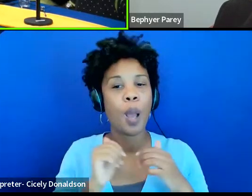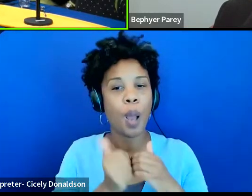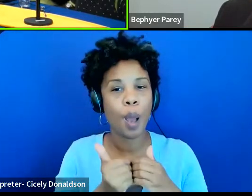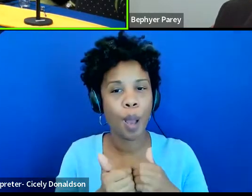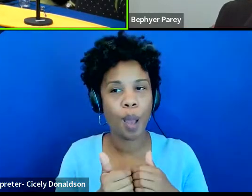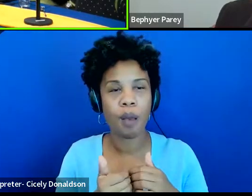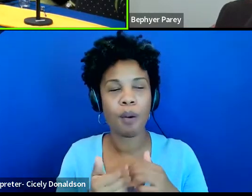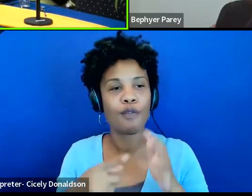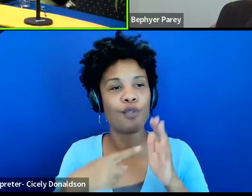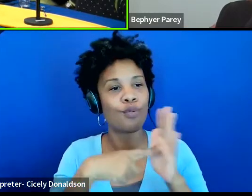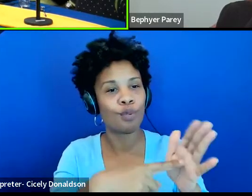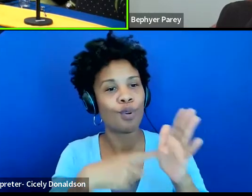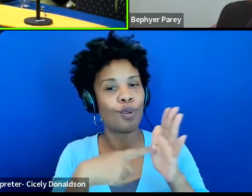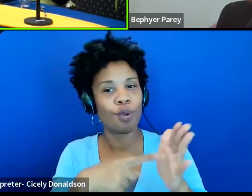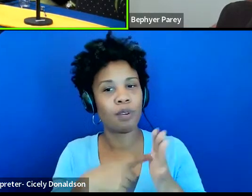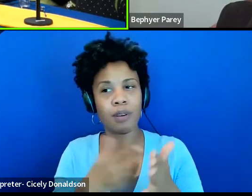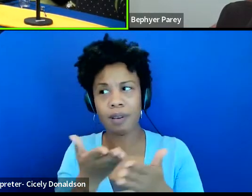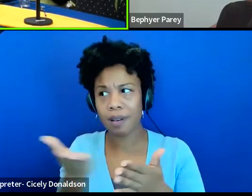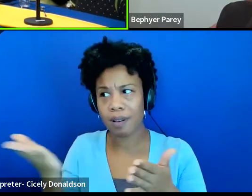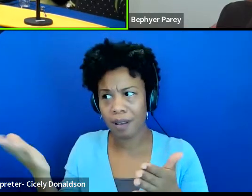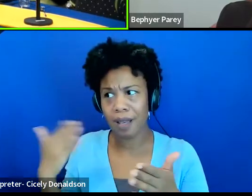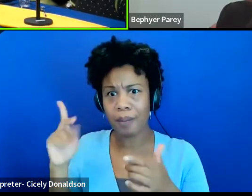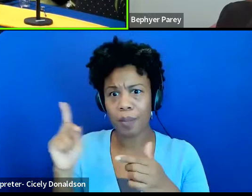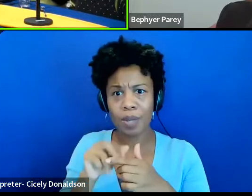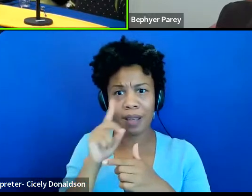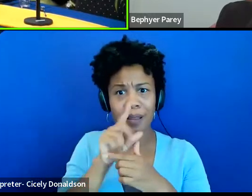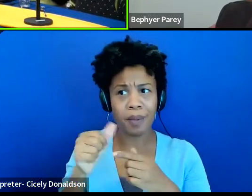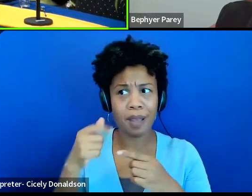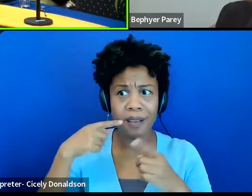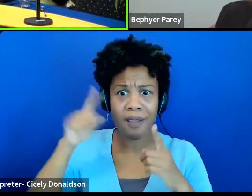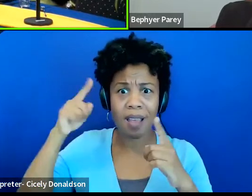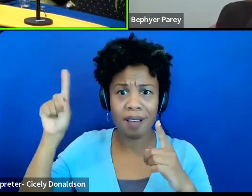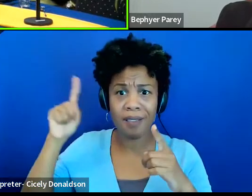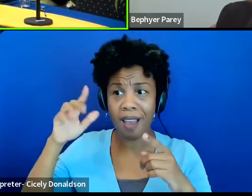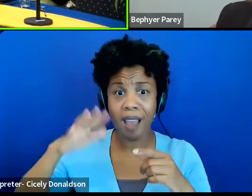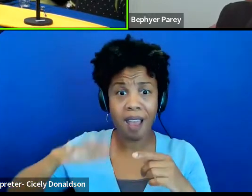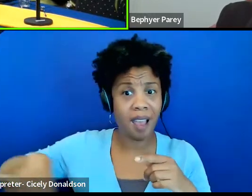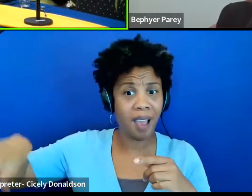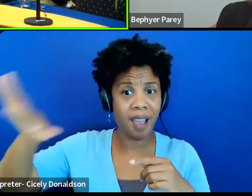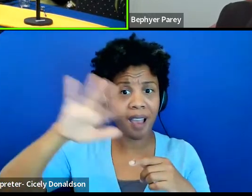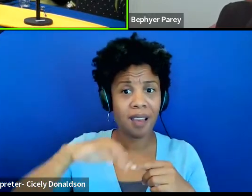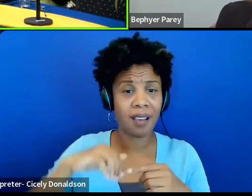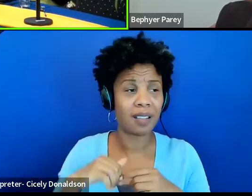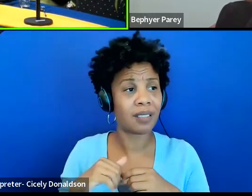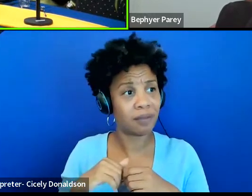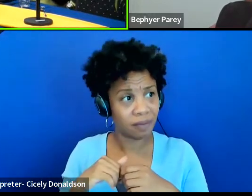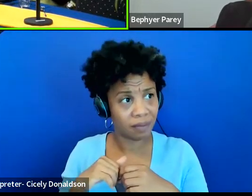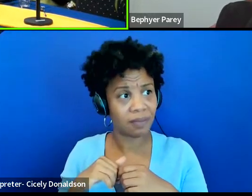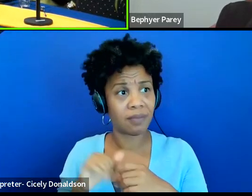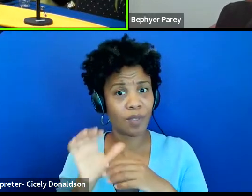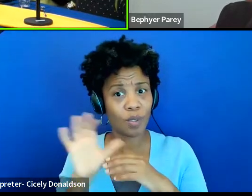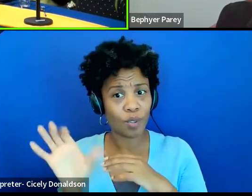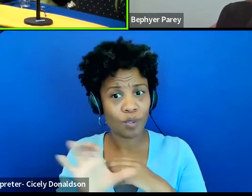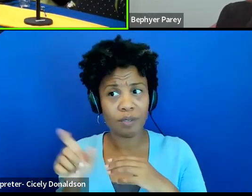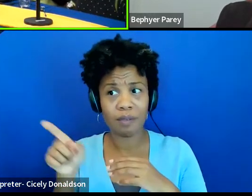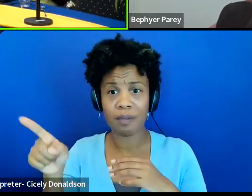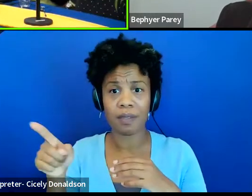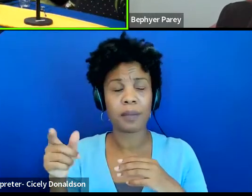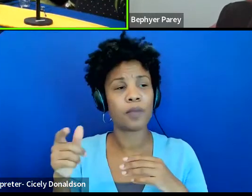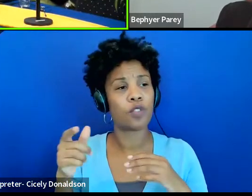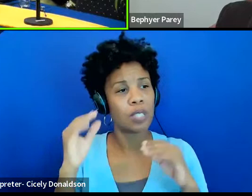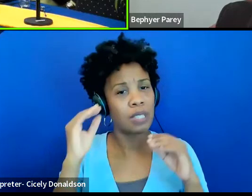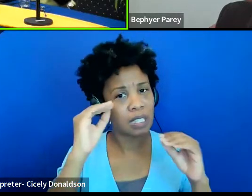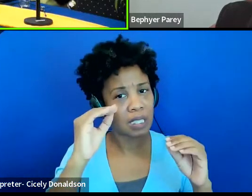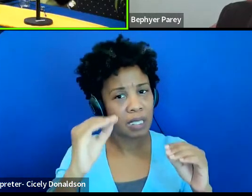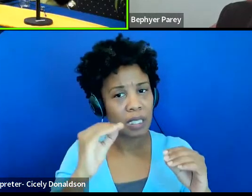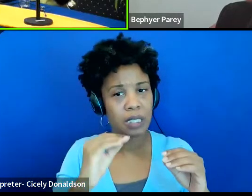done well across the spectrum in the limelight in the education system